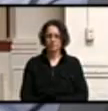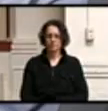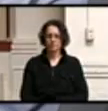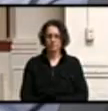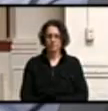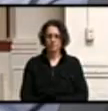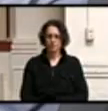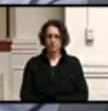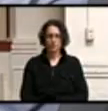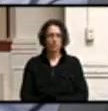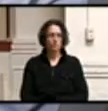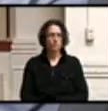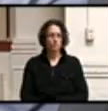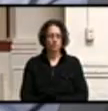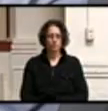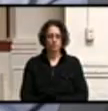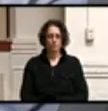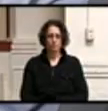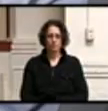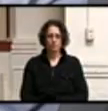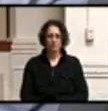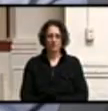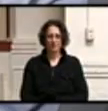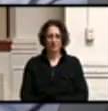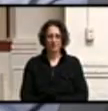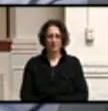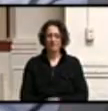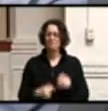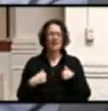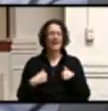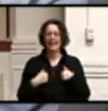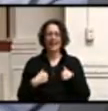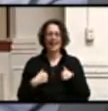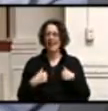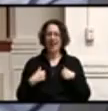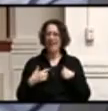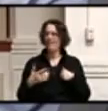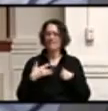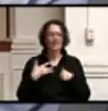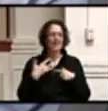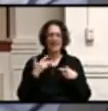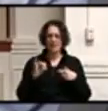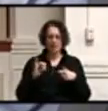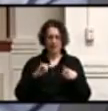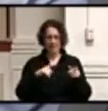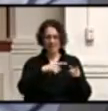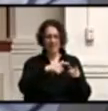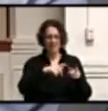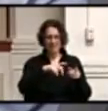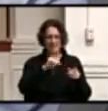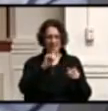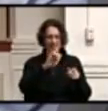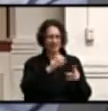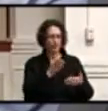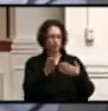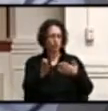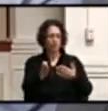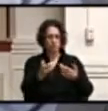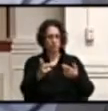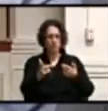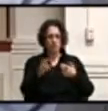enough at this point about it. I need more information and a better understanding of what the effects would be. And I certainly hear